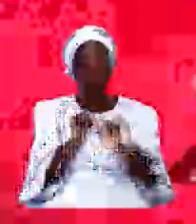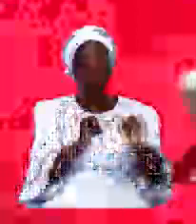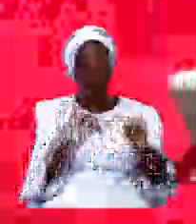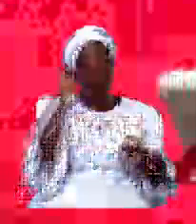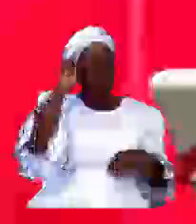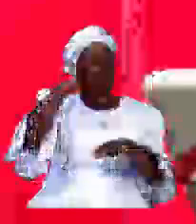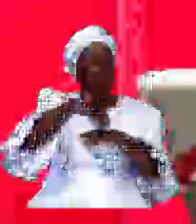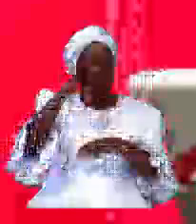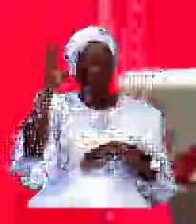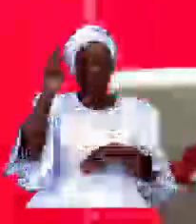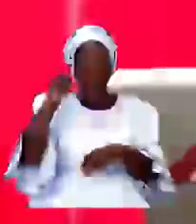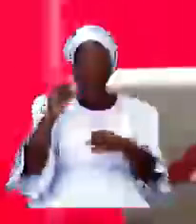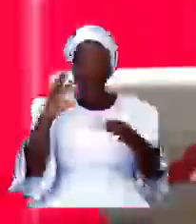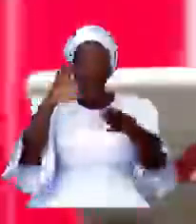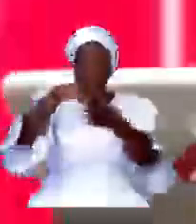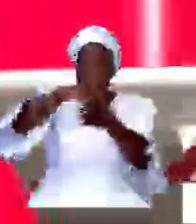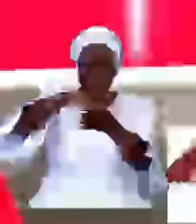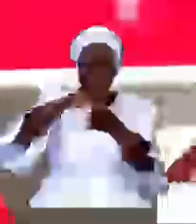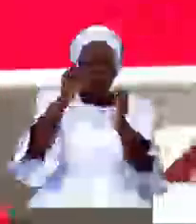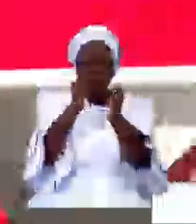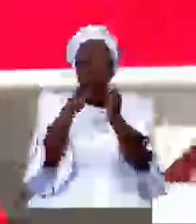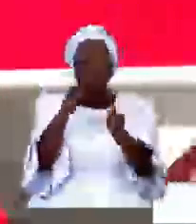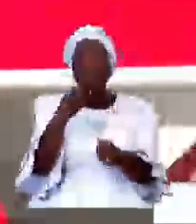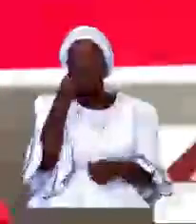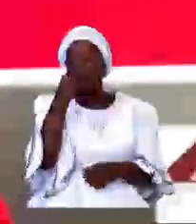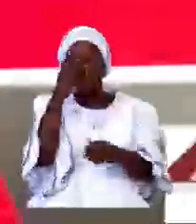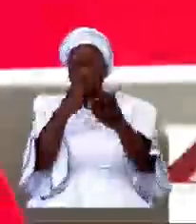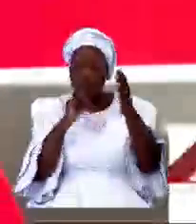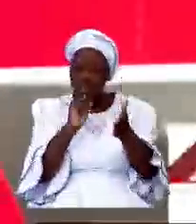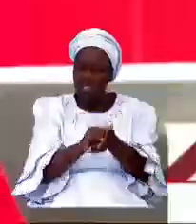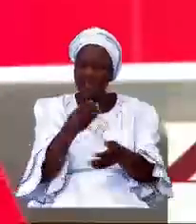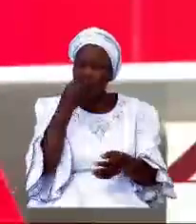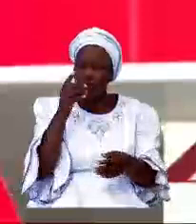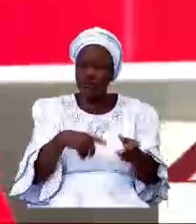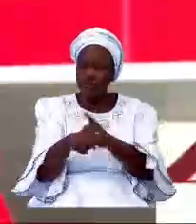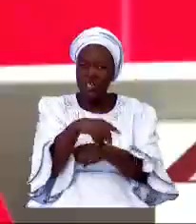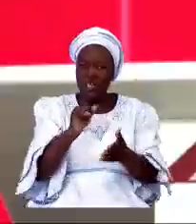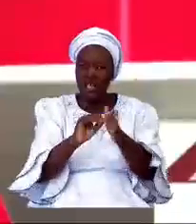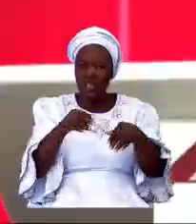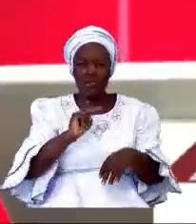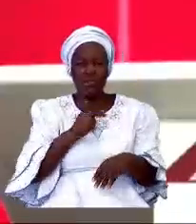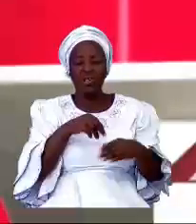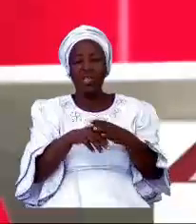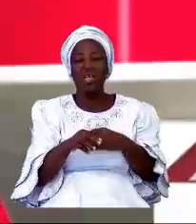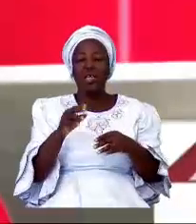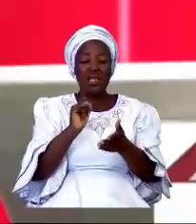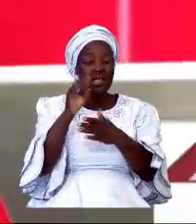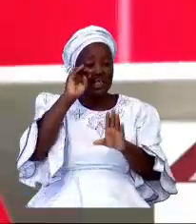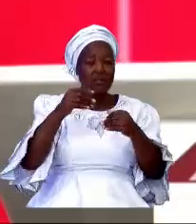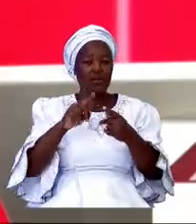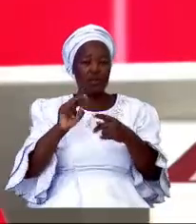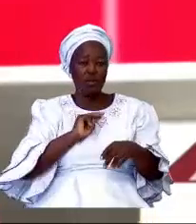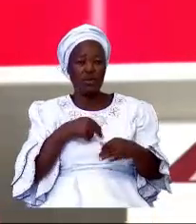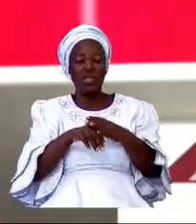sent them meat to the full. What's the food today that he